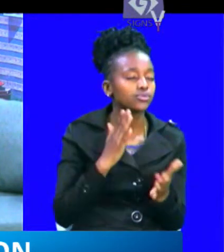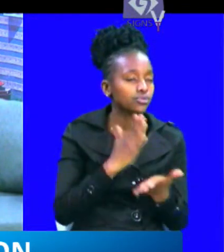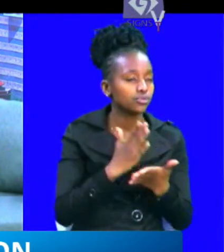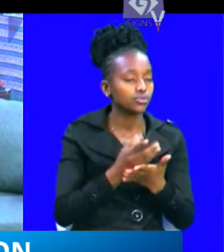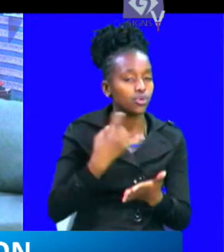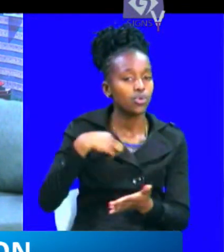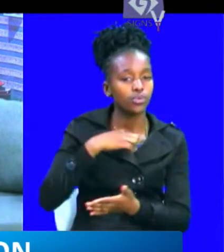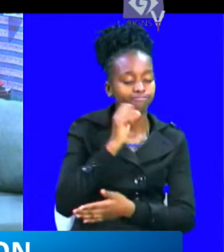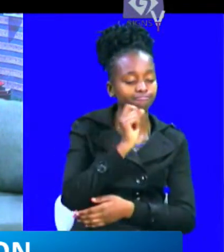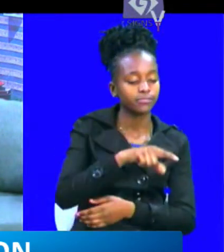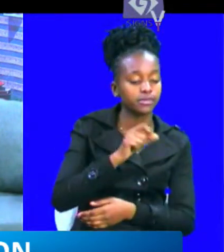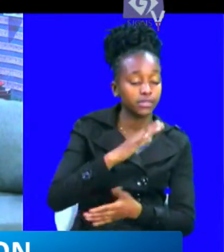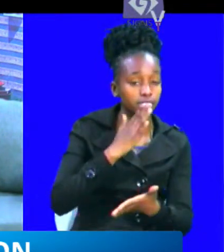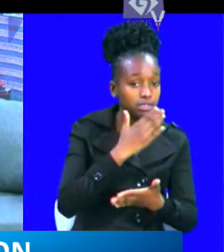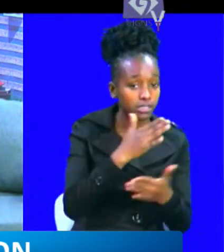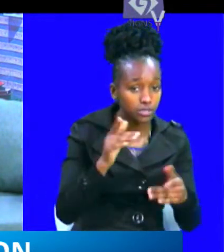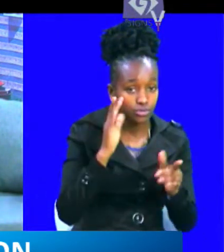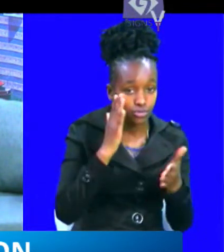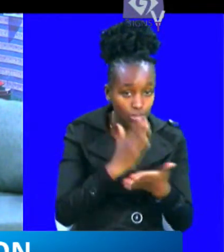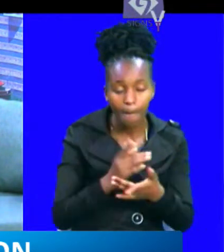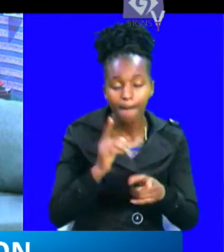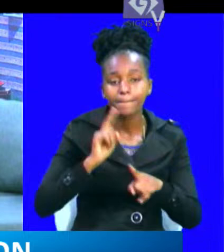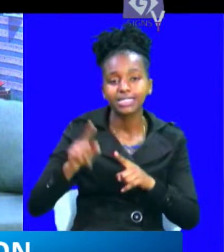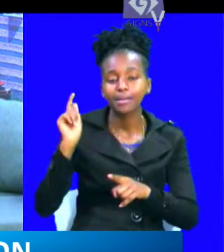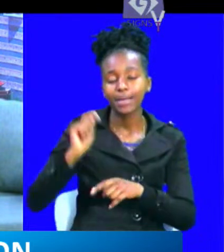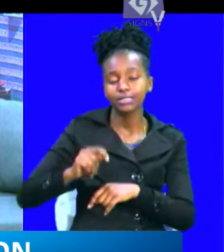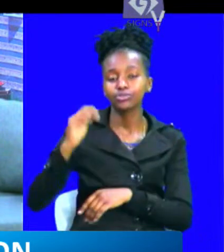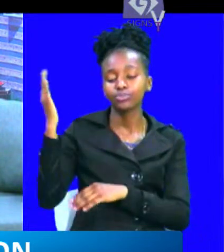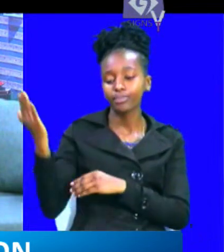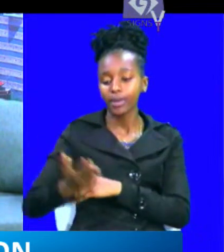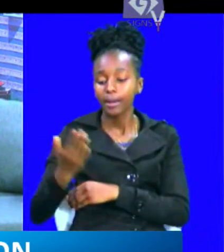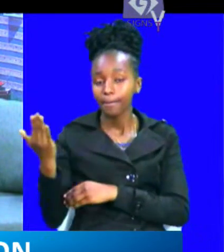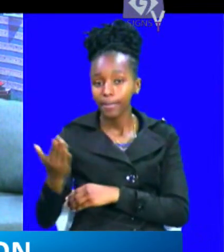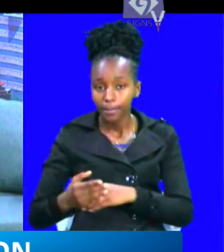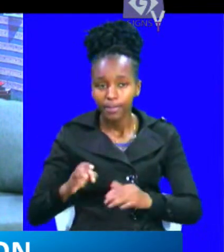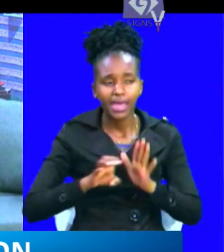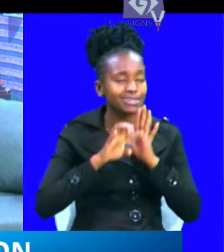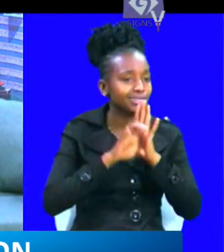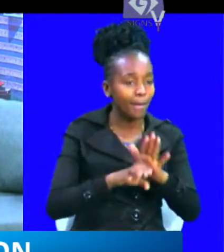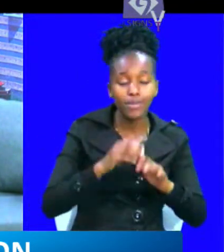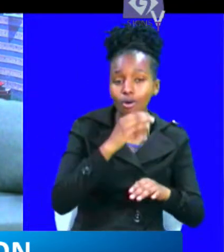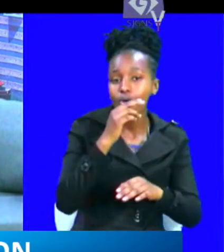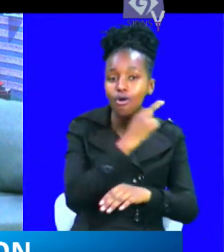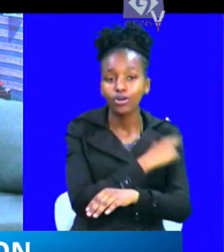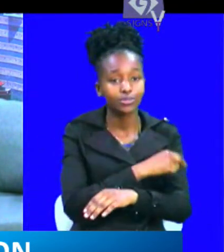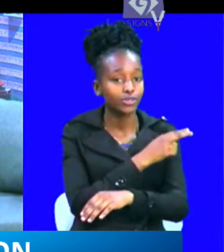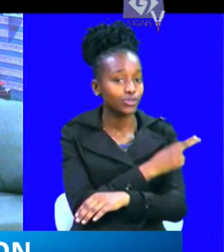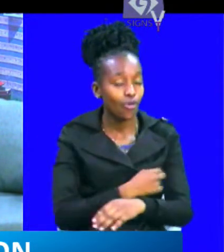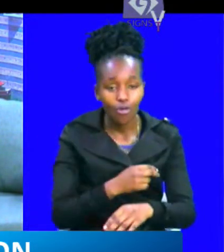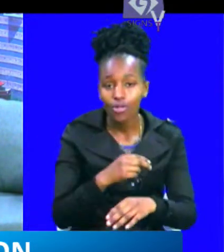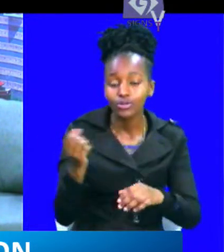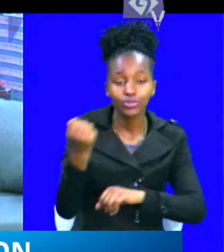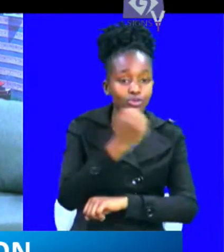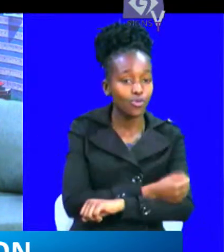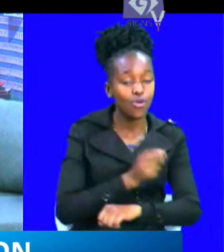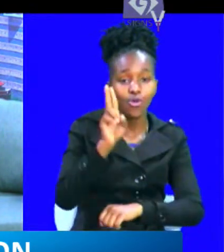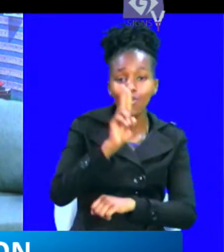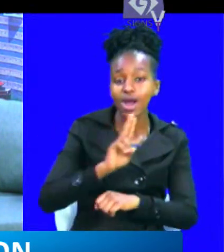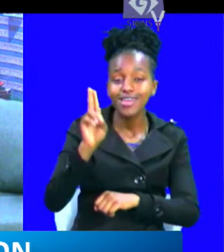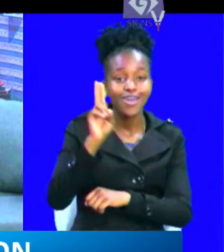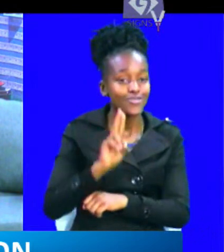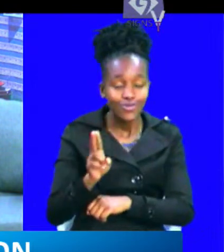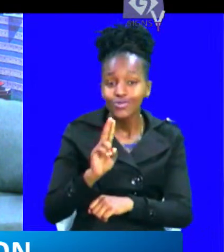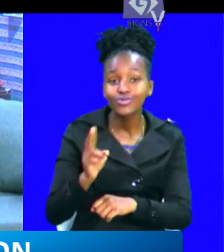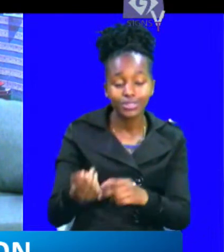also cutting down trees. The key institution, hospitals, schools, they're using firewood to cook. Our